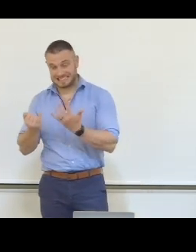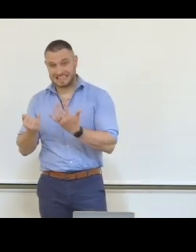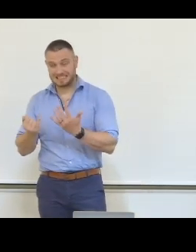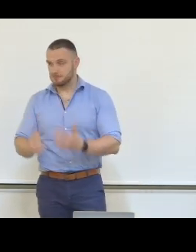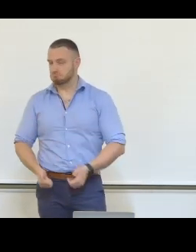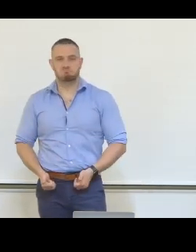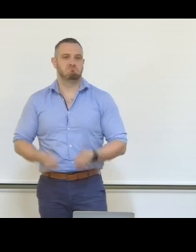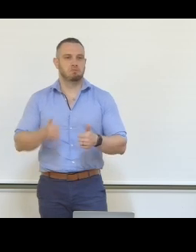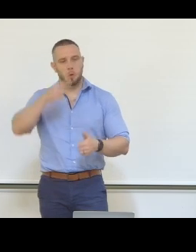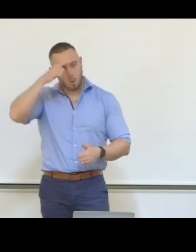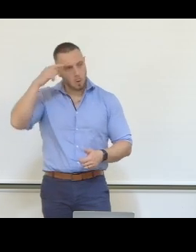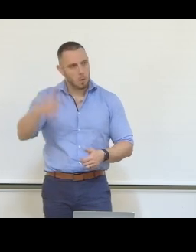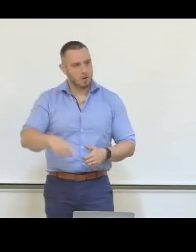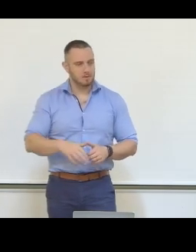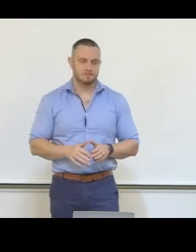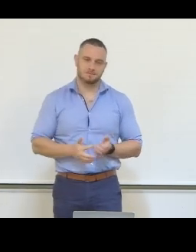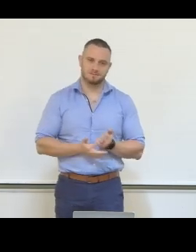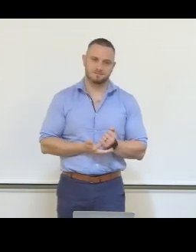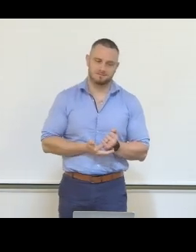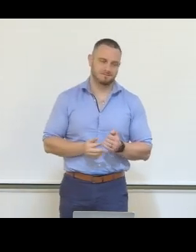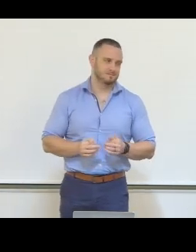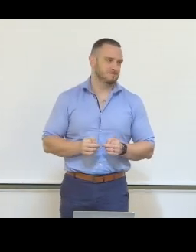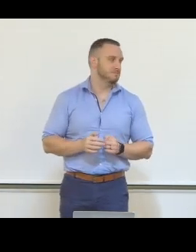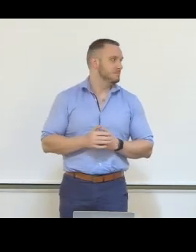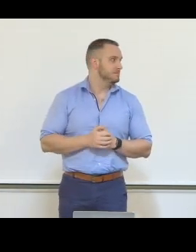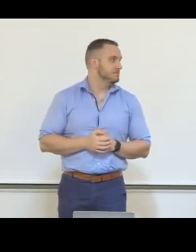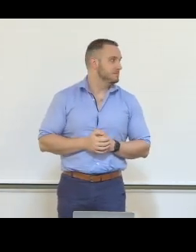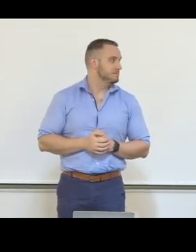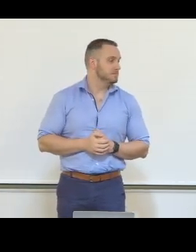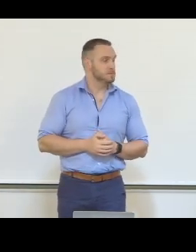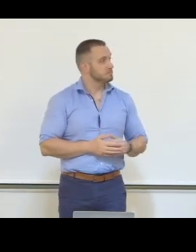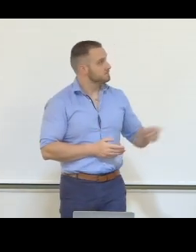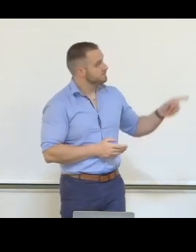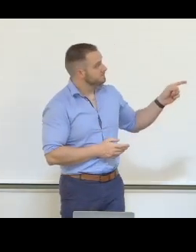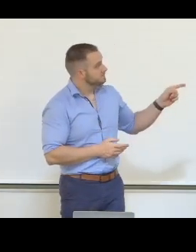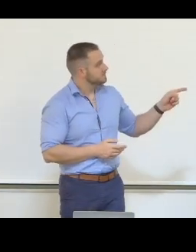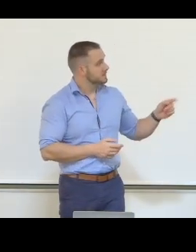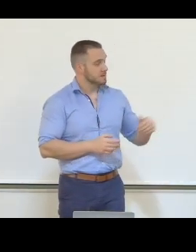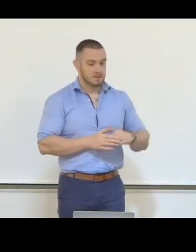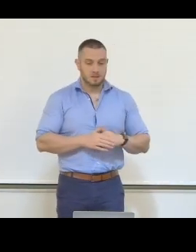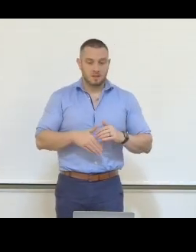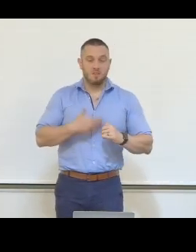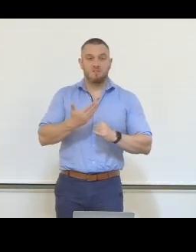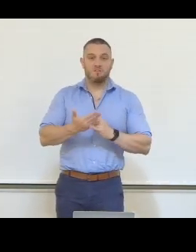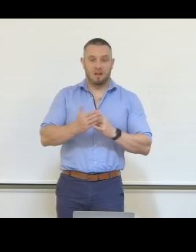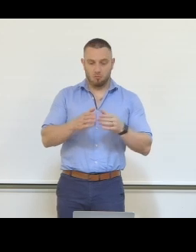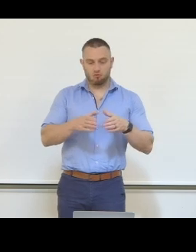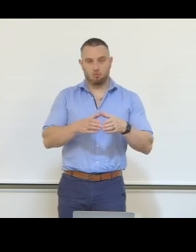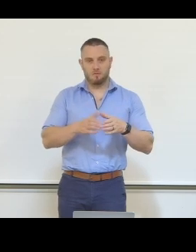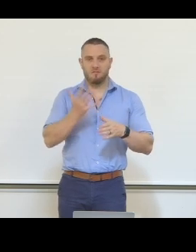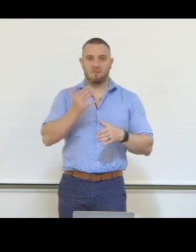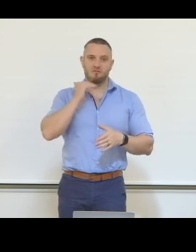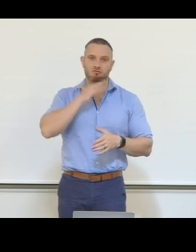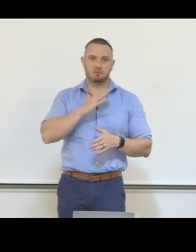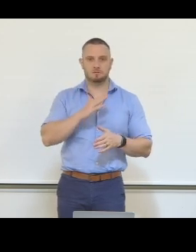years later, and still working efficiently together. So here you can see the final crew for this